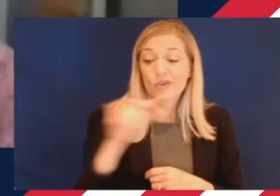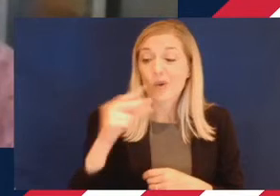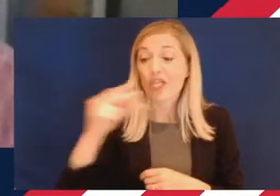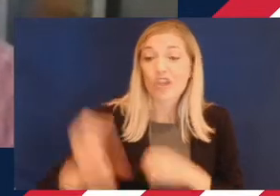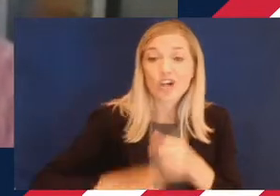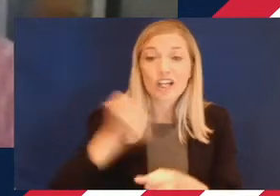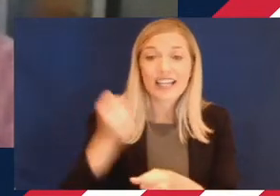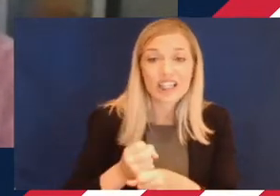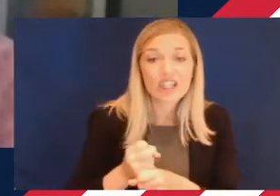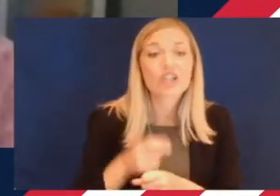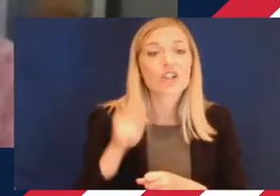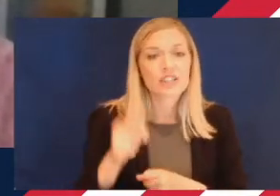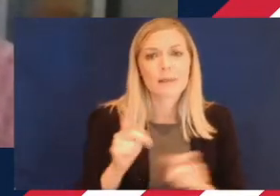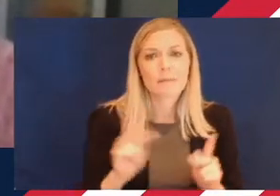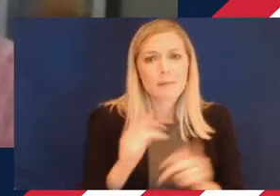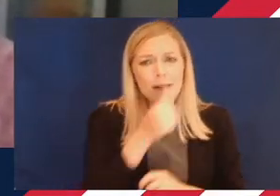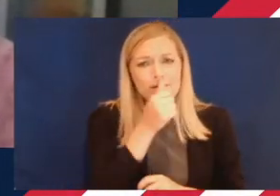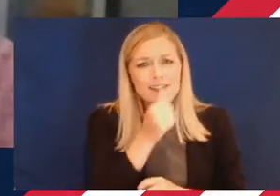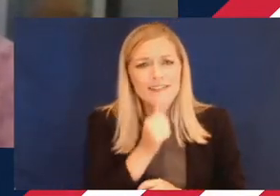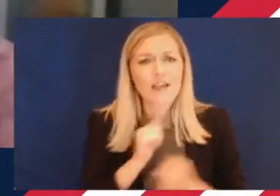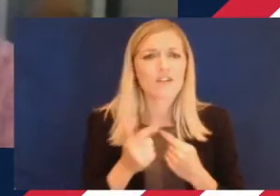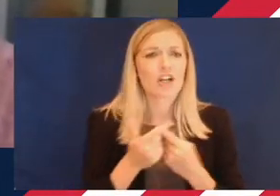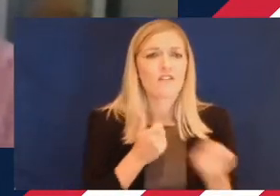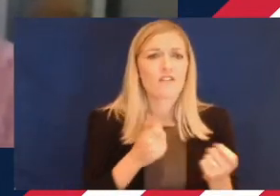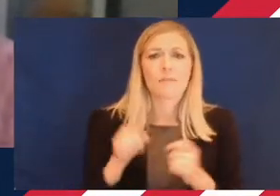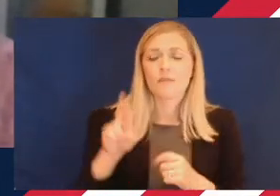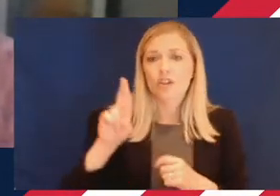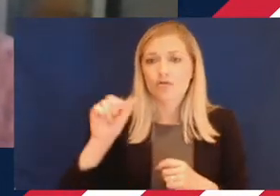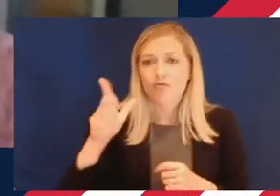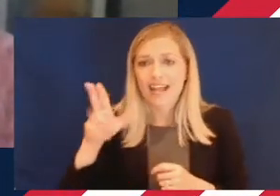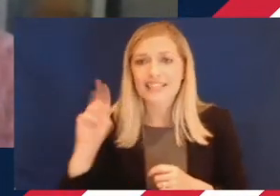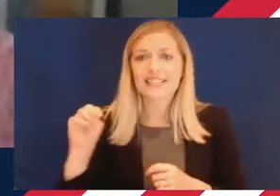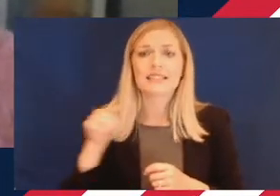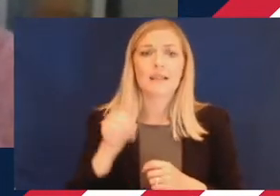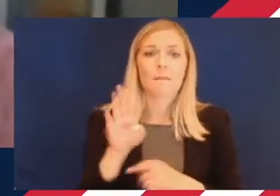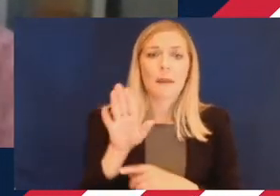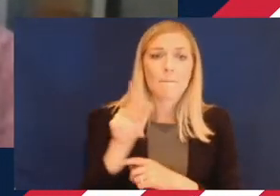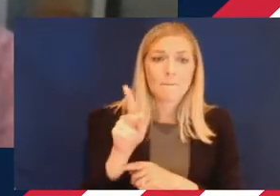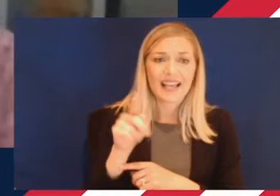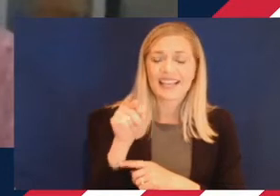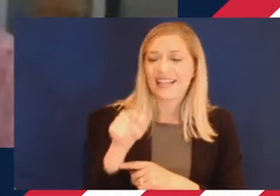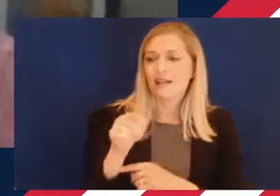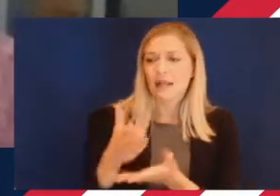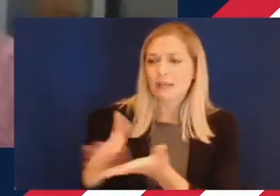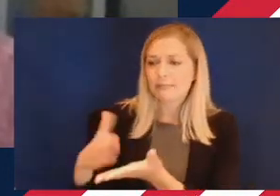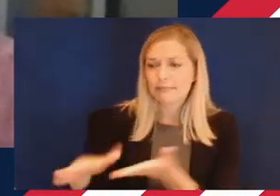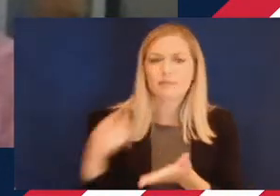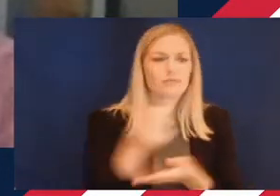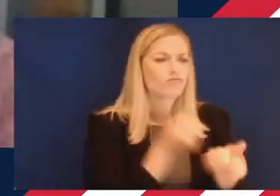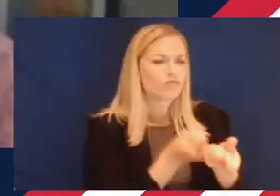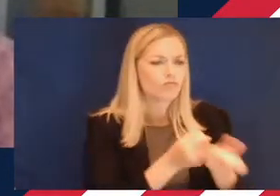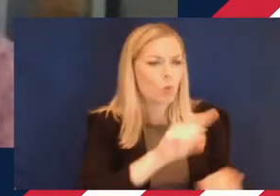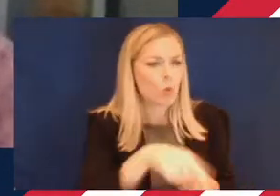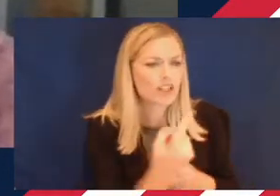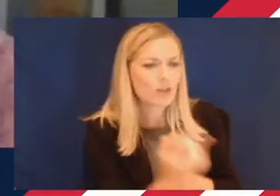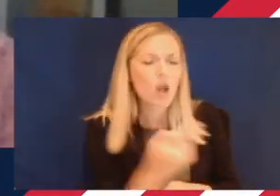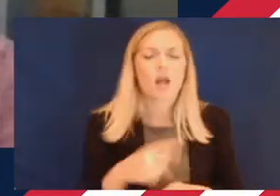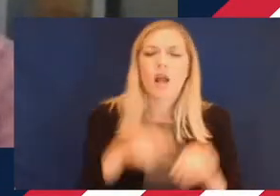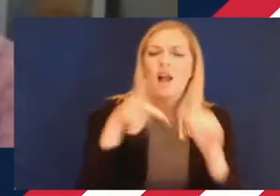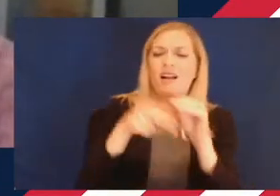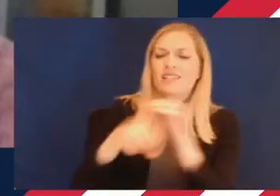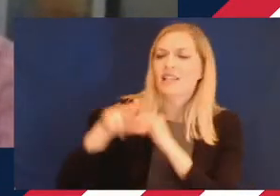banking and real estate practices, white flight and population loss, austerity cuts to public education, public health, and safety